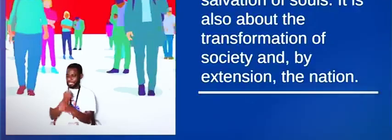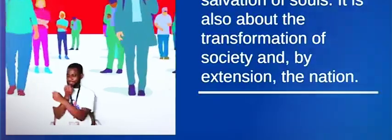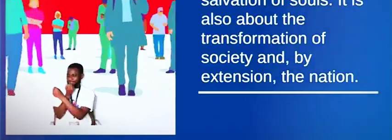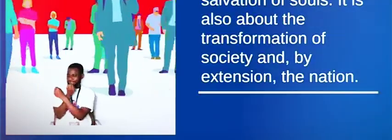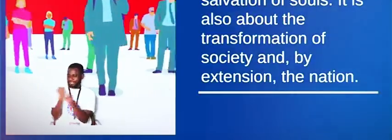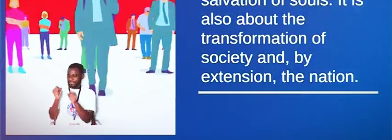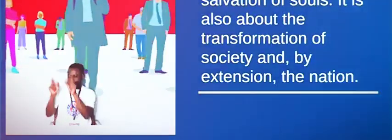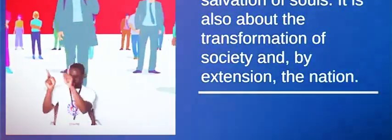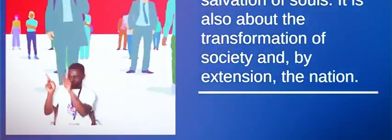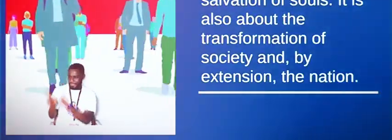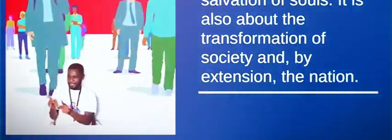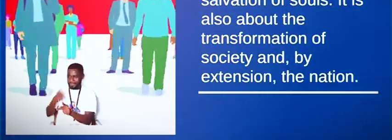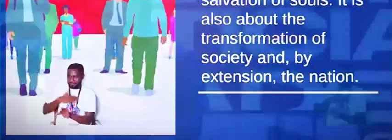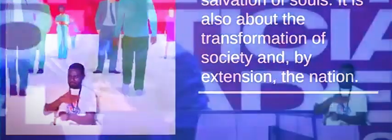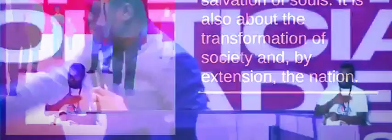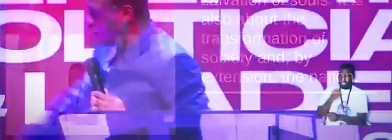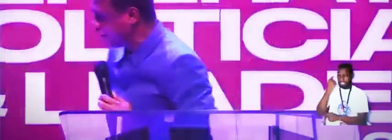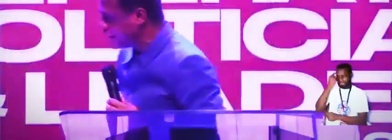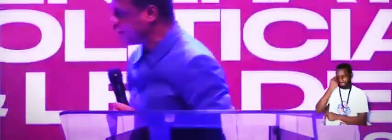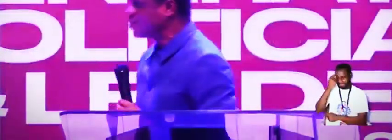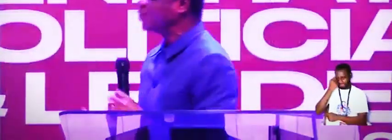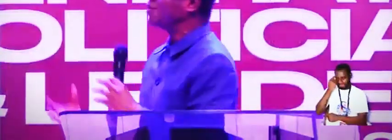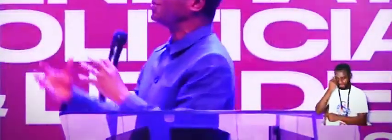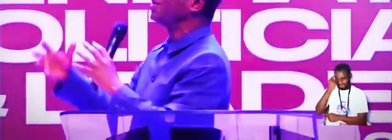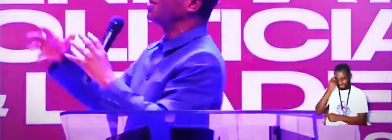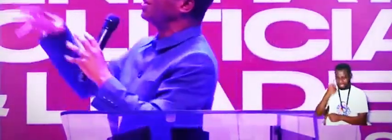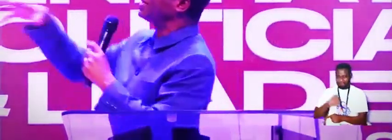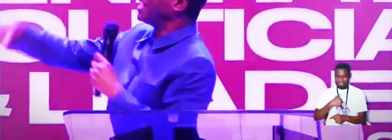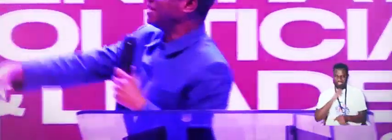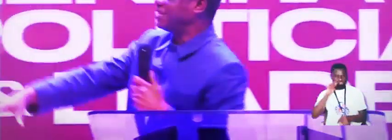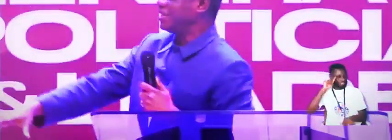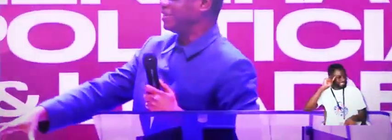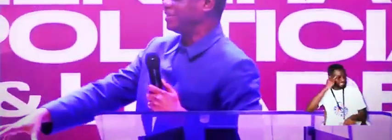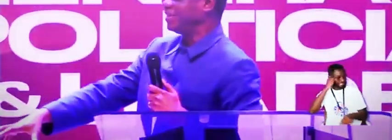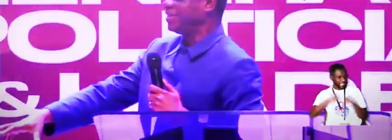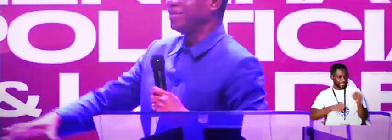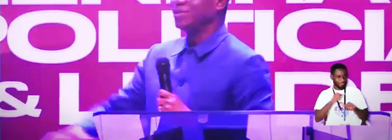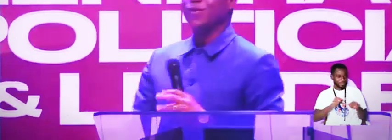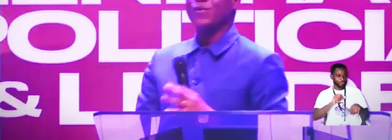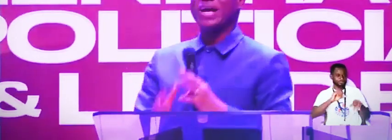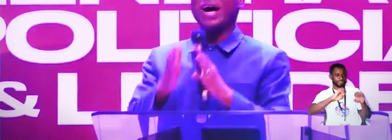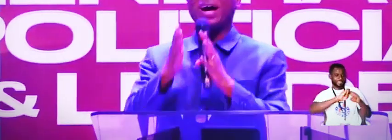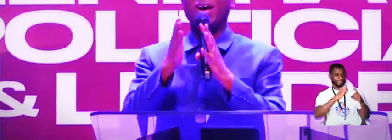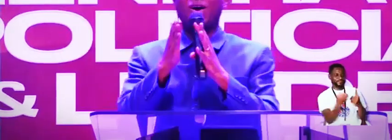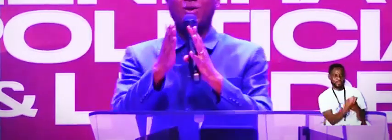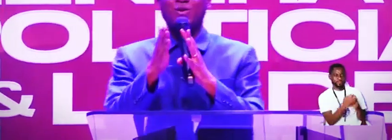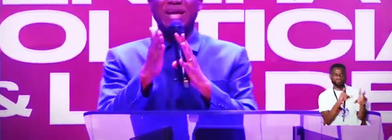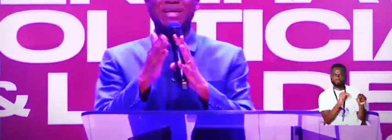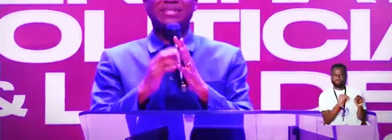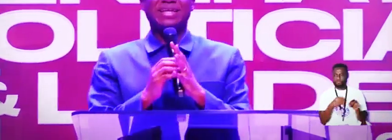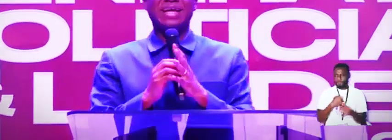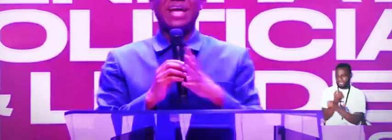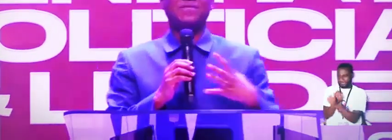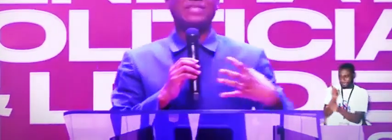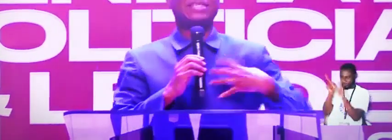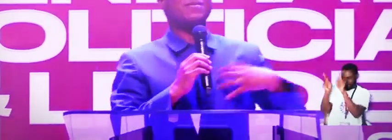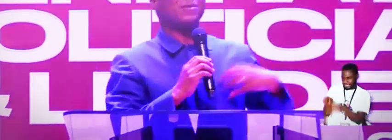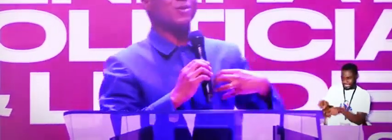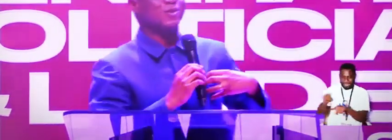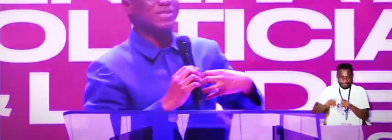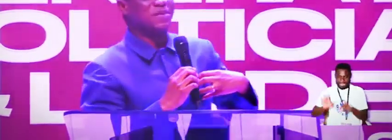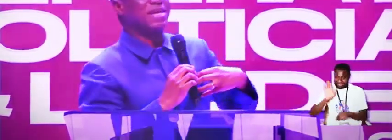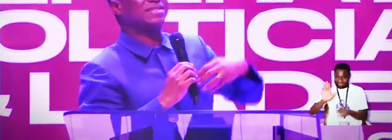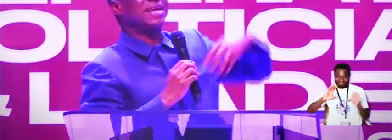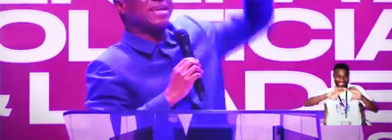and I'm unconcerned about the environment the soul resides in. So you can't say that I've